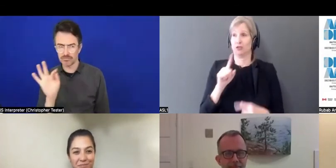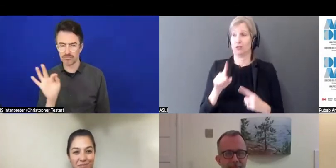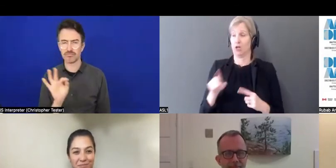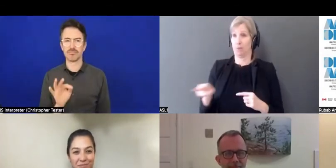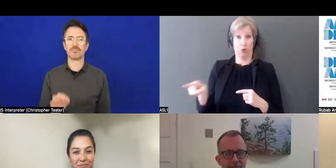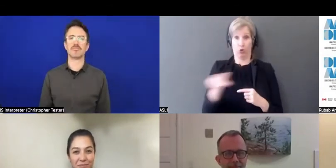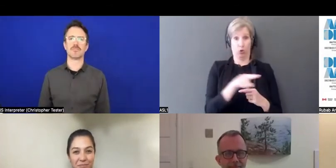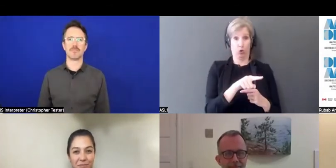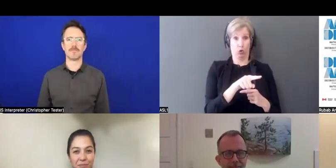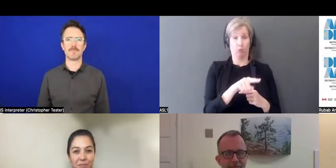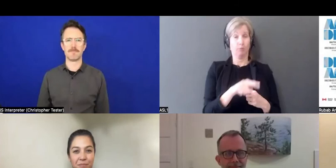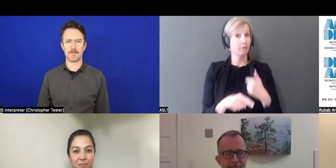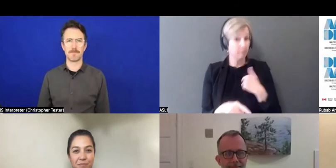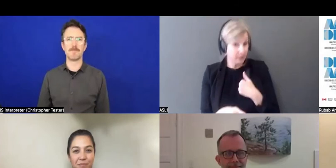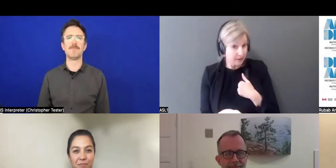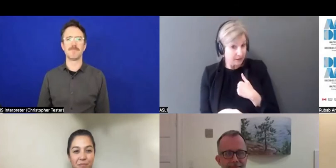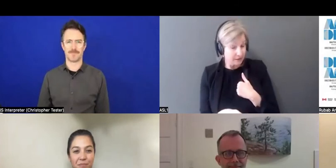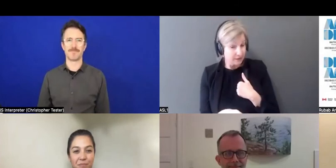feel